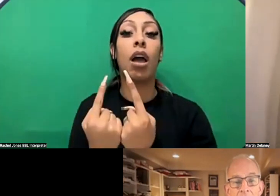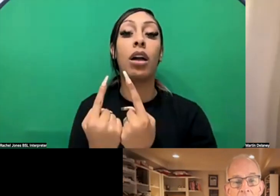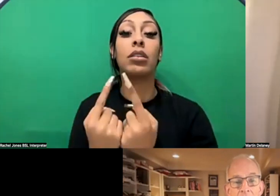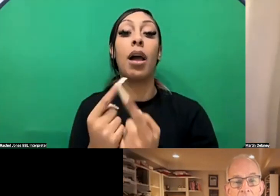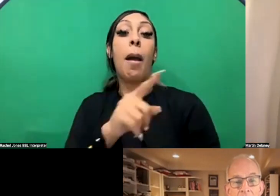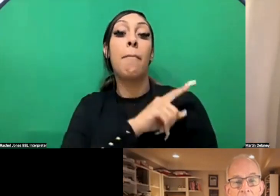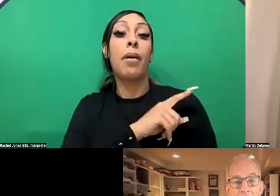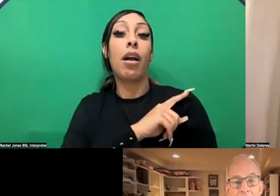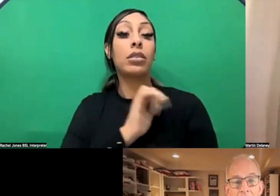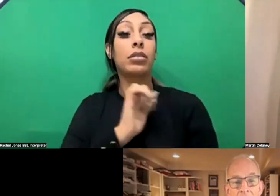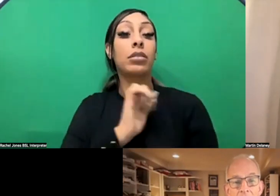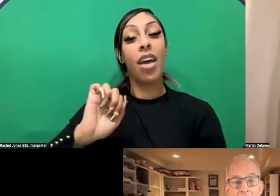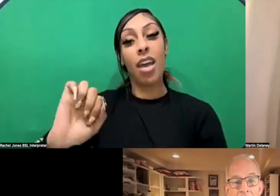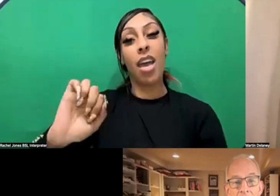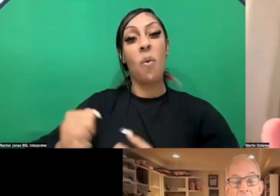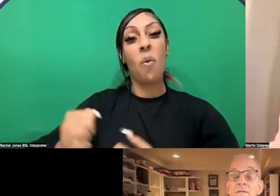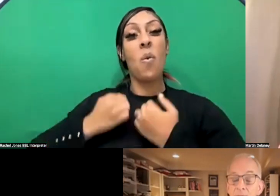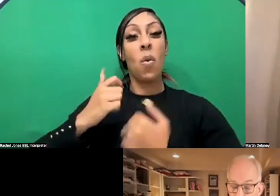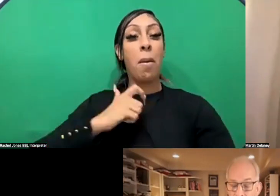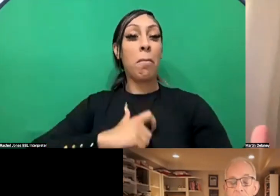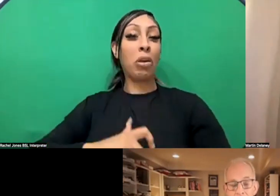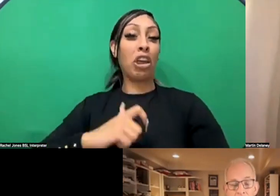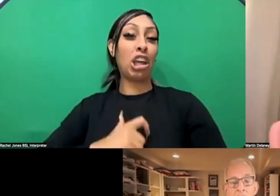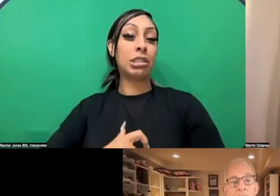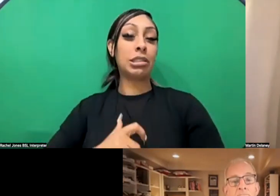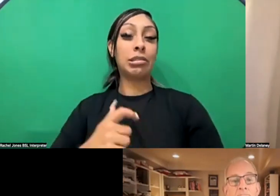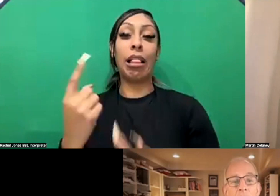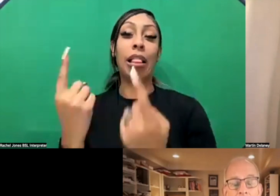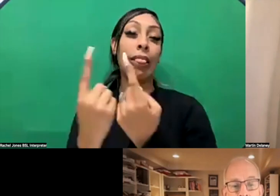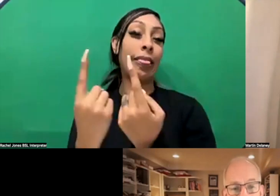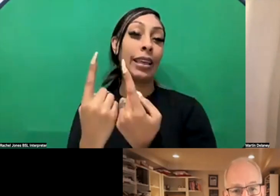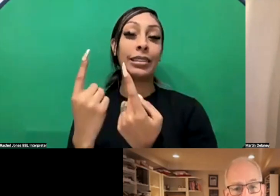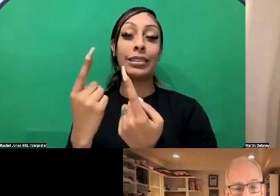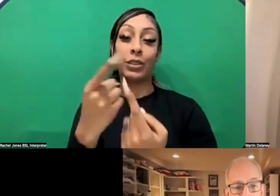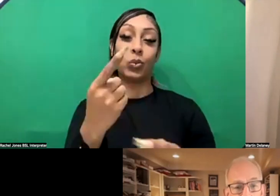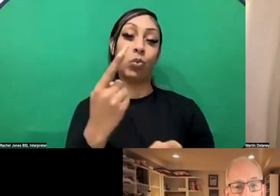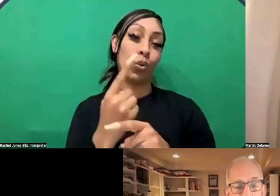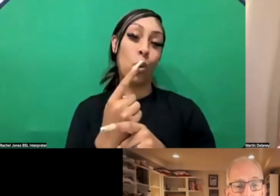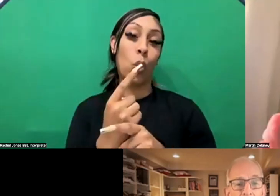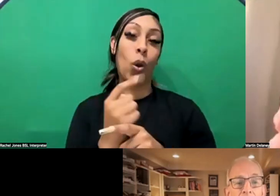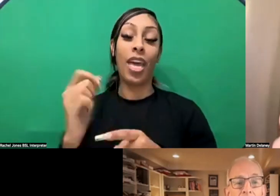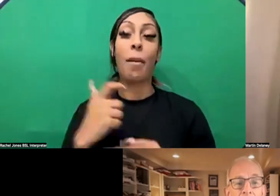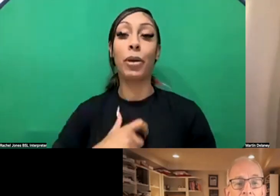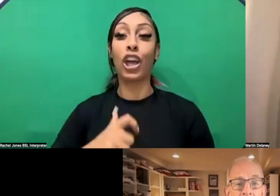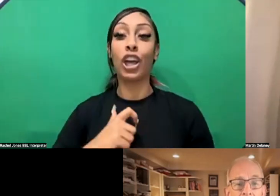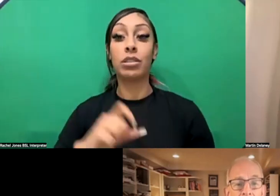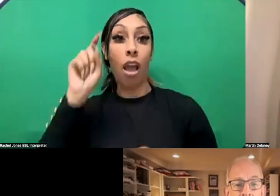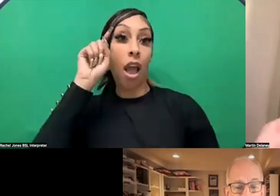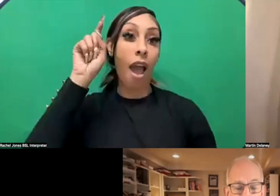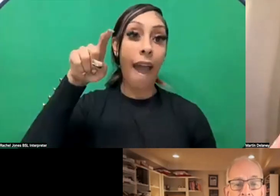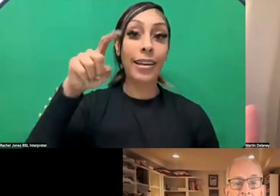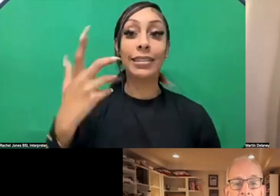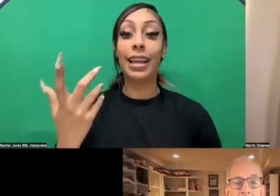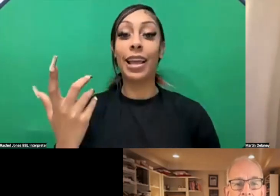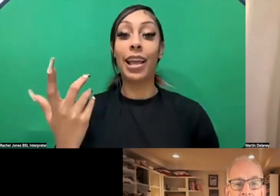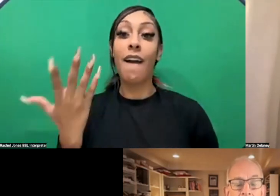own personal, Yes. because of the kind of things you're talking about, where it's their personal idea, or it comes